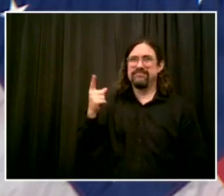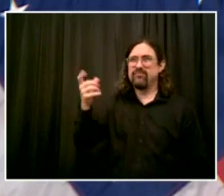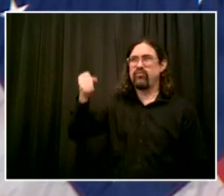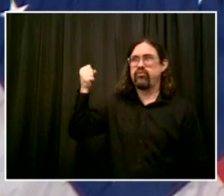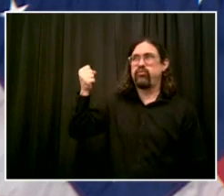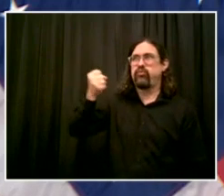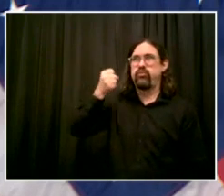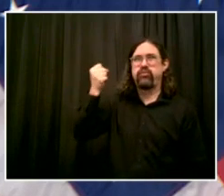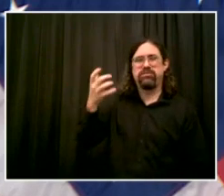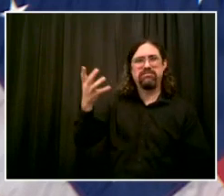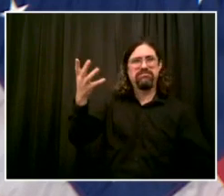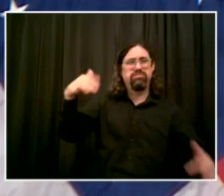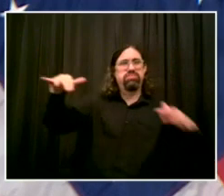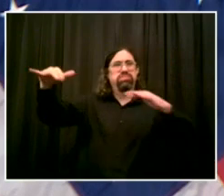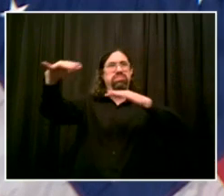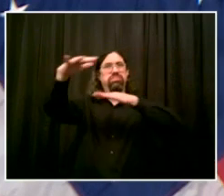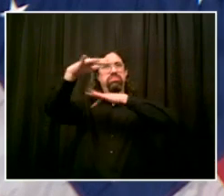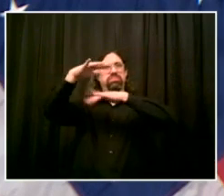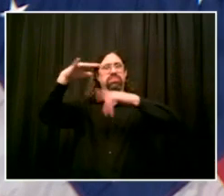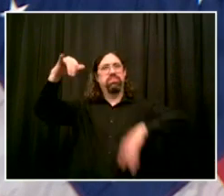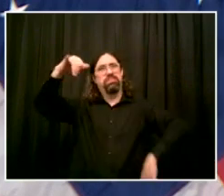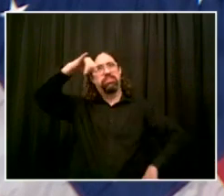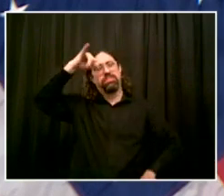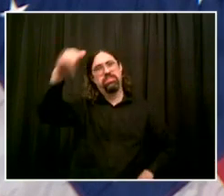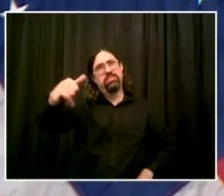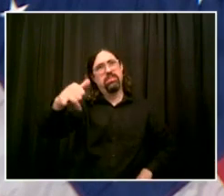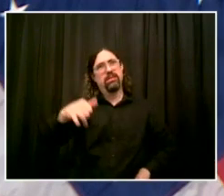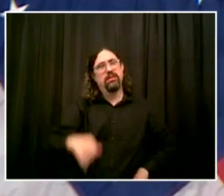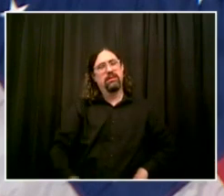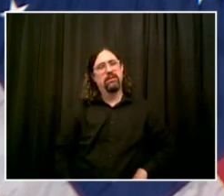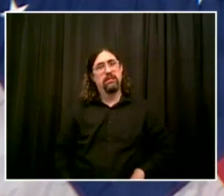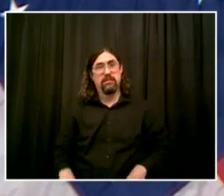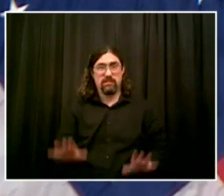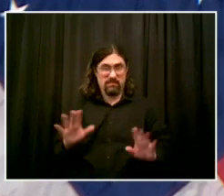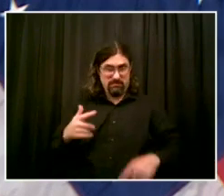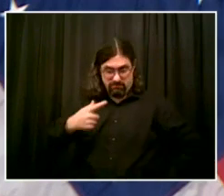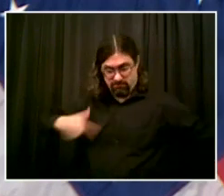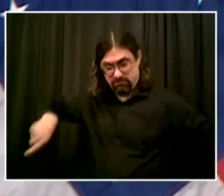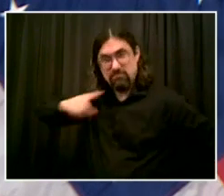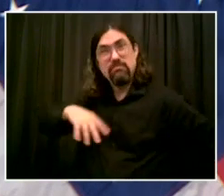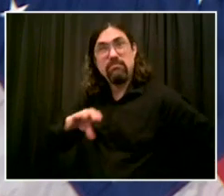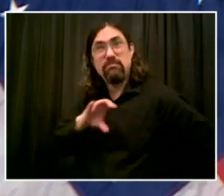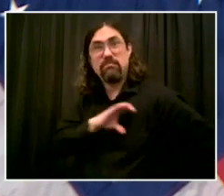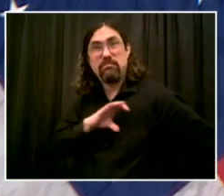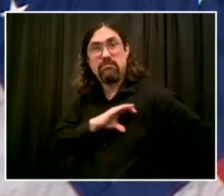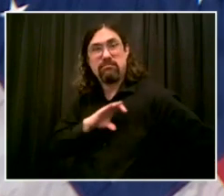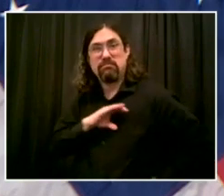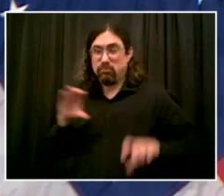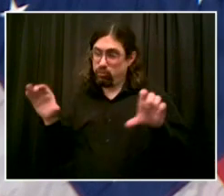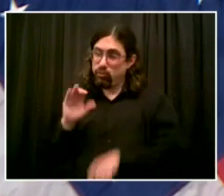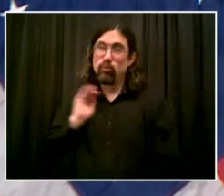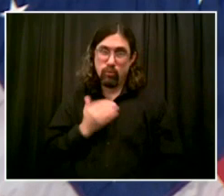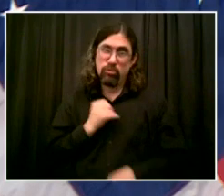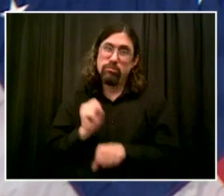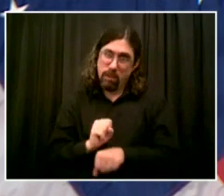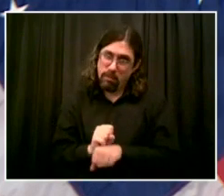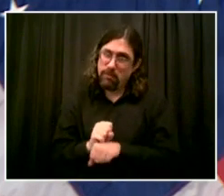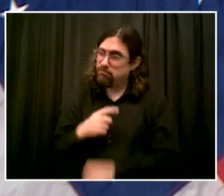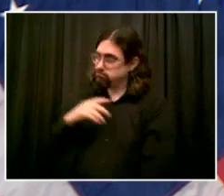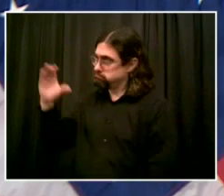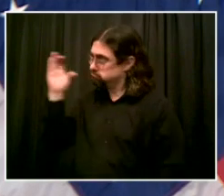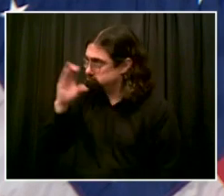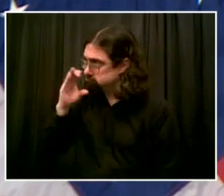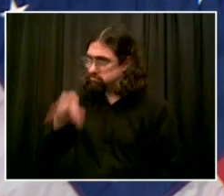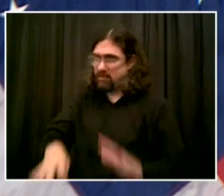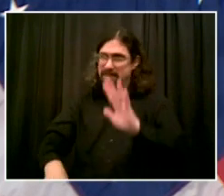constantly evaluating how we deploy, how we do it smarter, and how we do it in a way that when we make gun arrests, they get